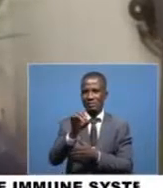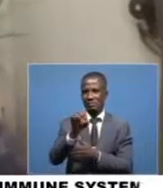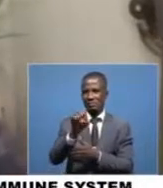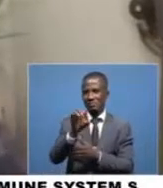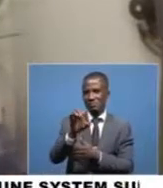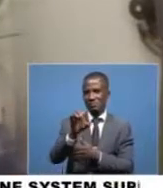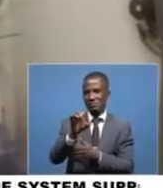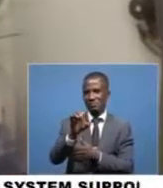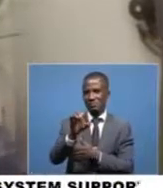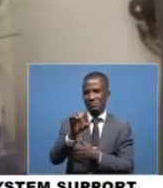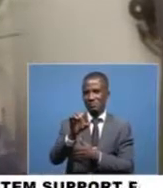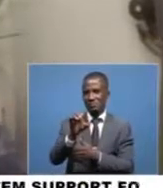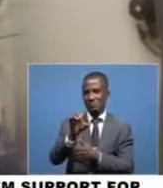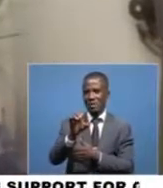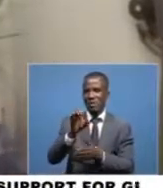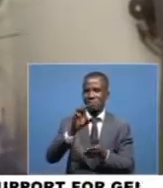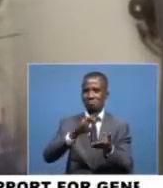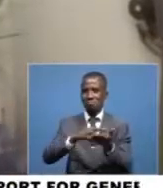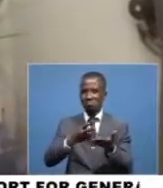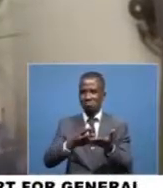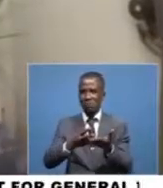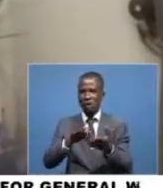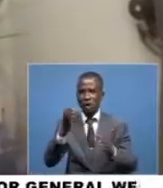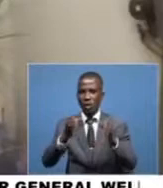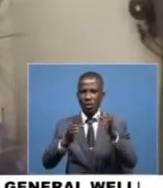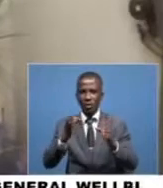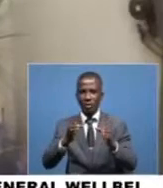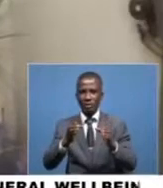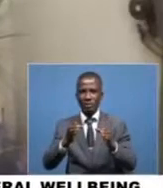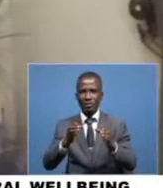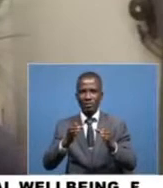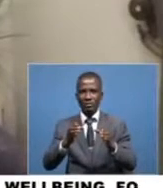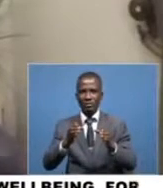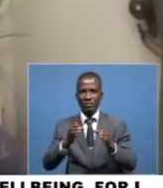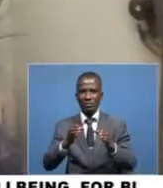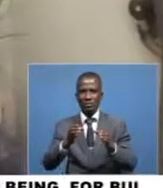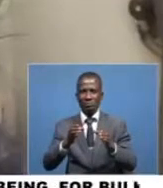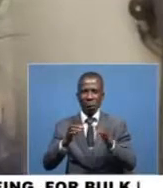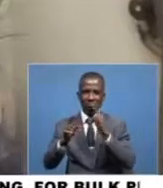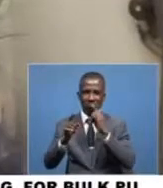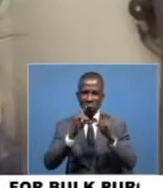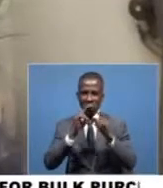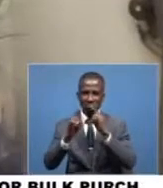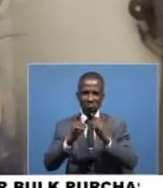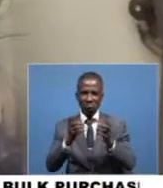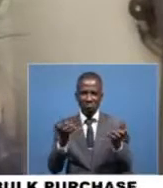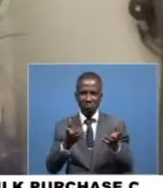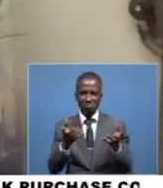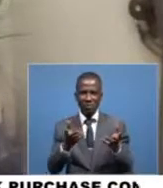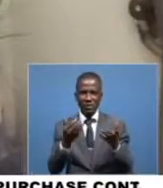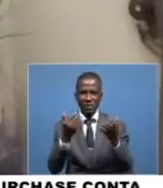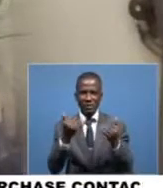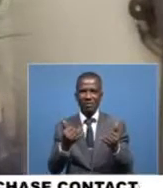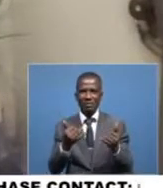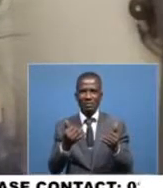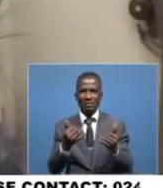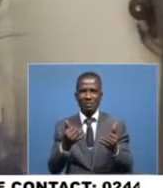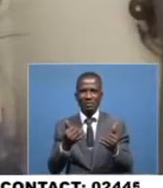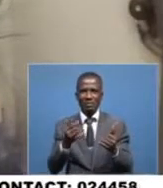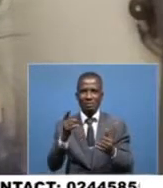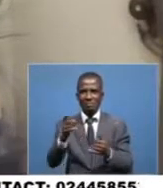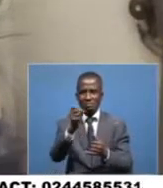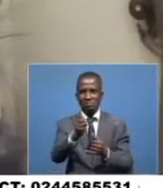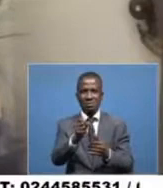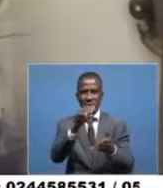in compliance with the Supreme Court's directions to file witness statements, if any, then they have elected at that point